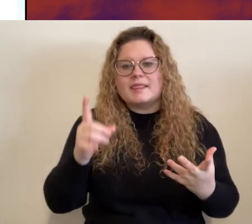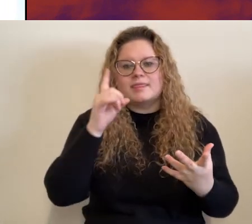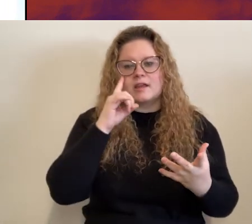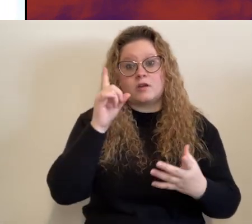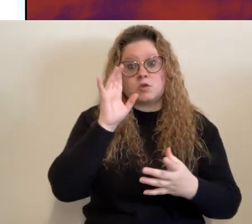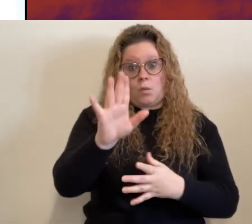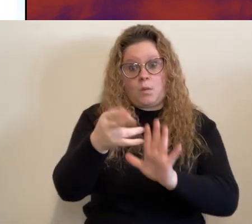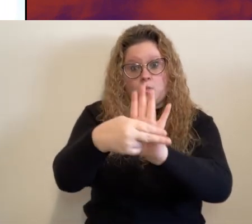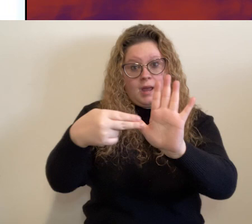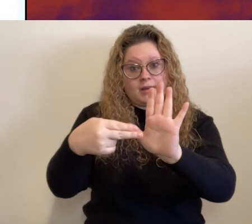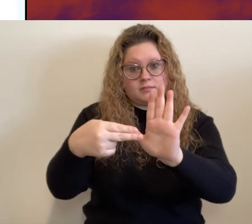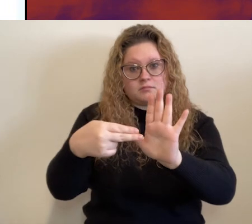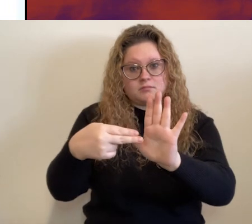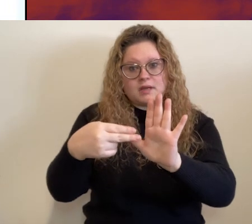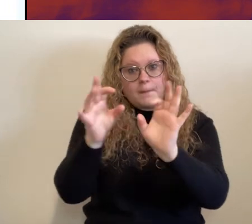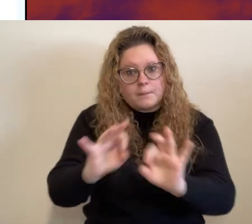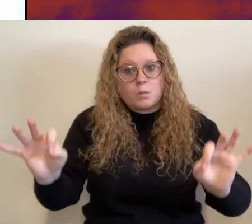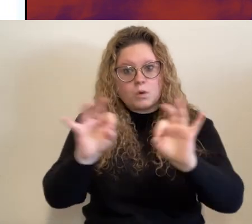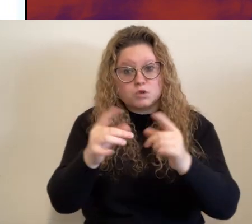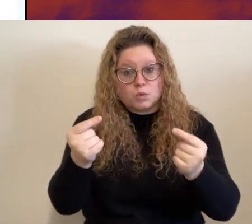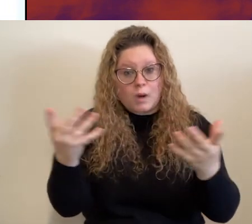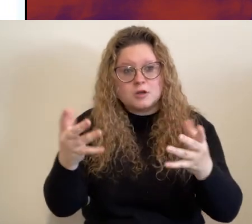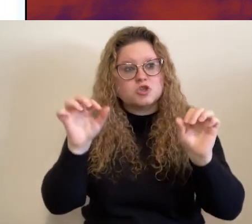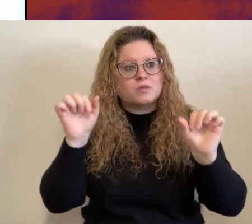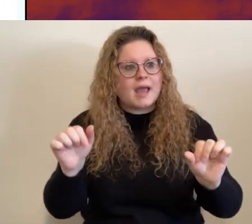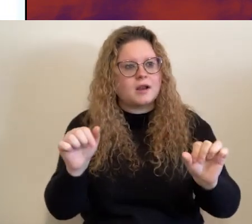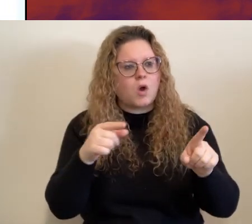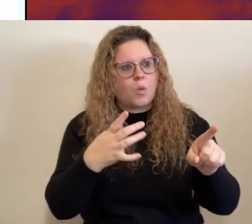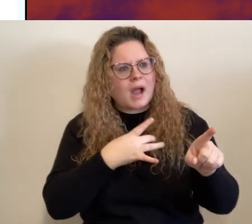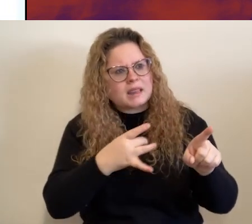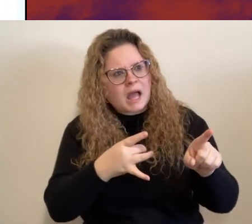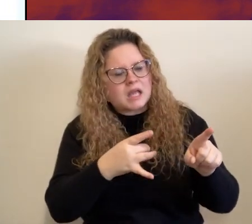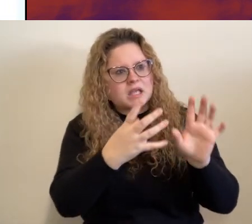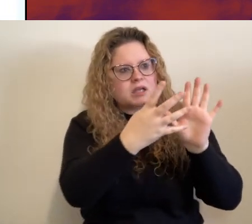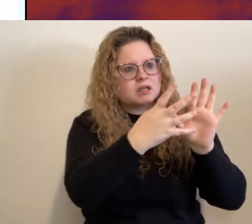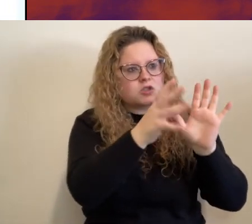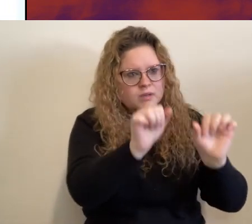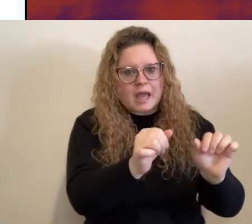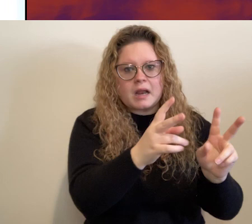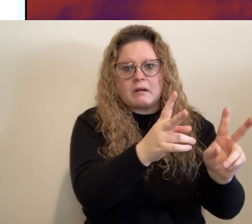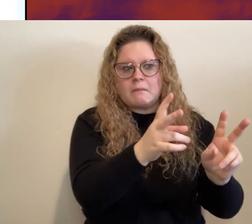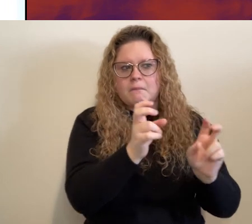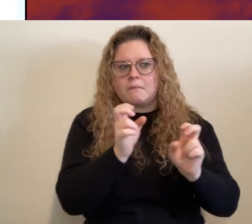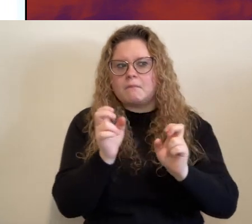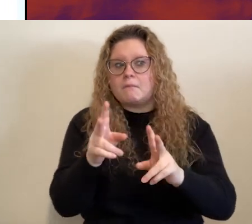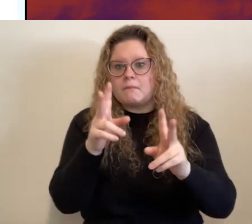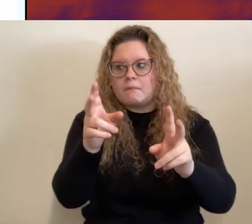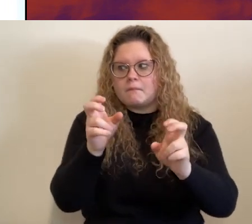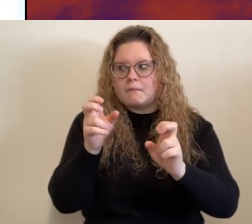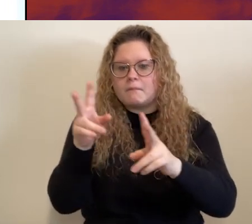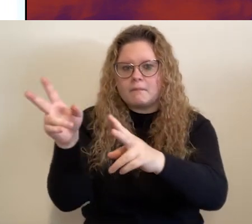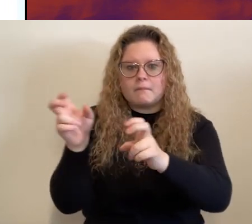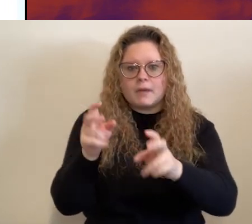creation, it's okay to take inspiration, but we never want to copy, even though it's so amazing and you wish it